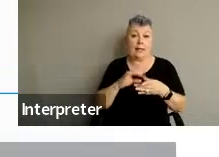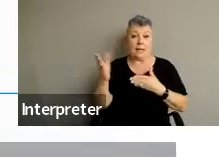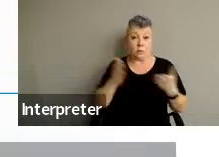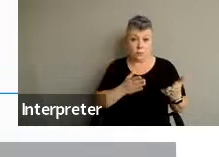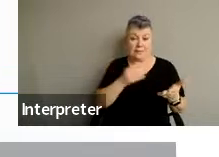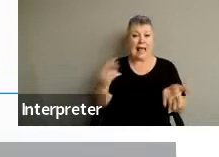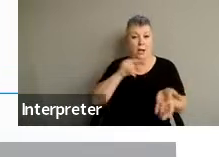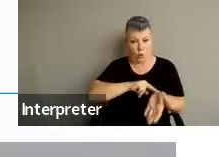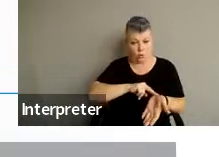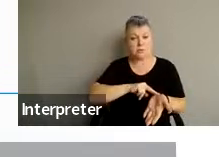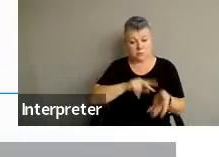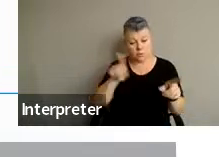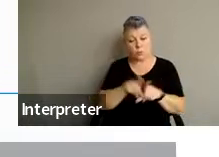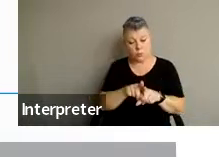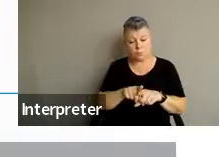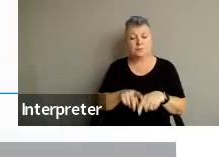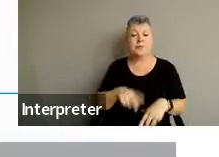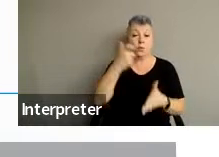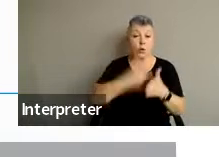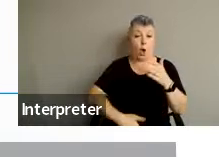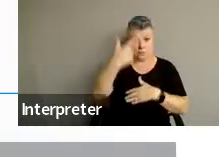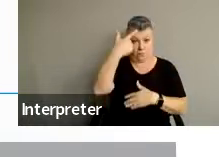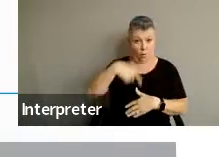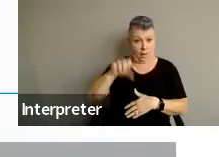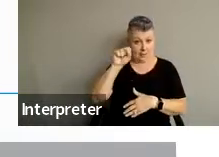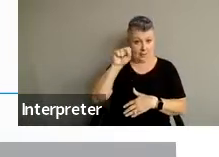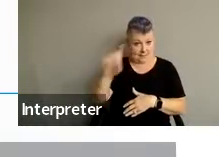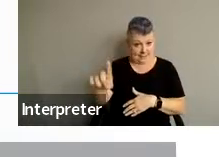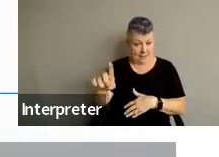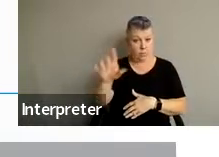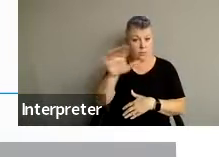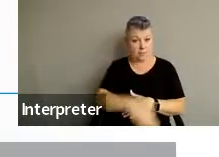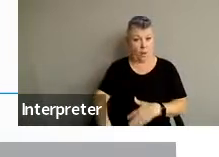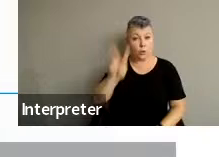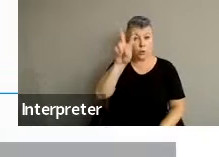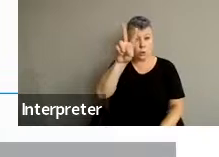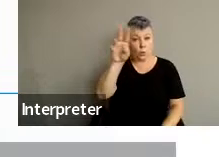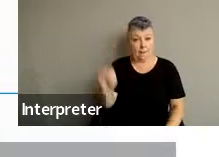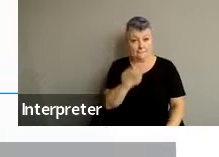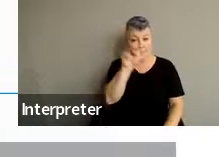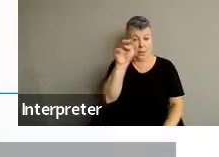nurses. Cost to the district was roughly